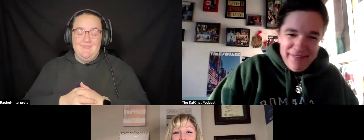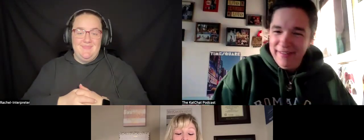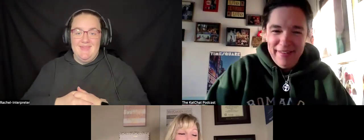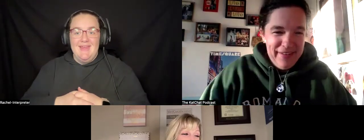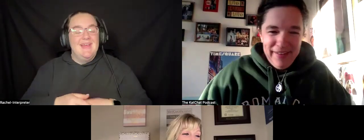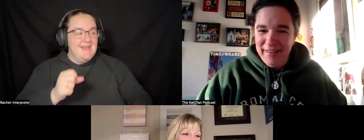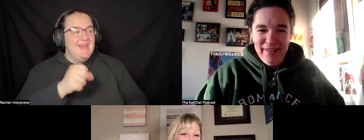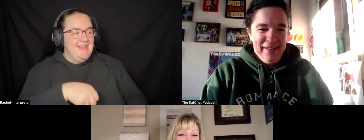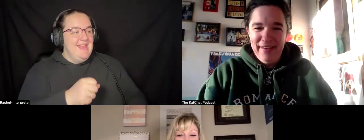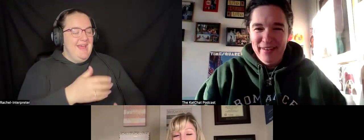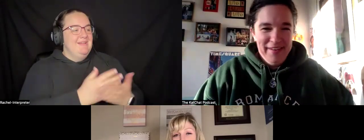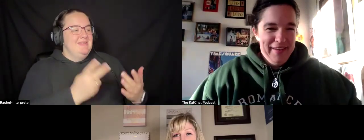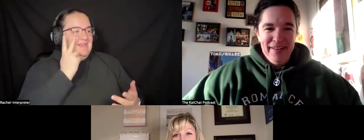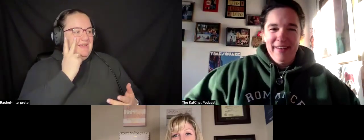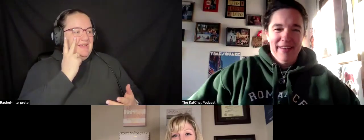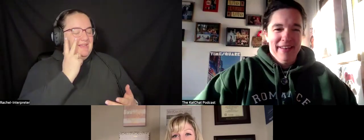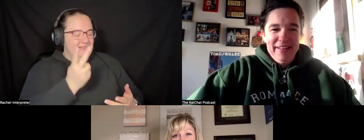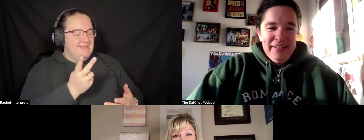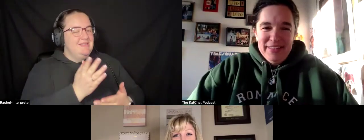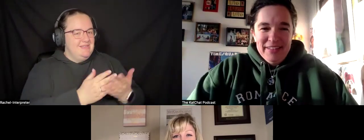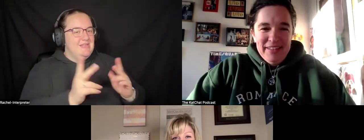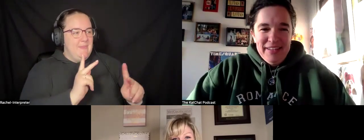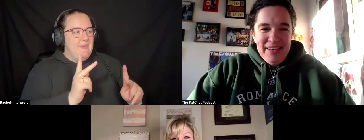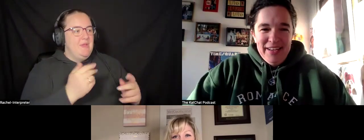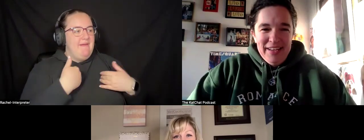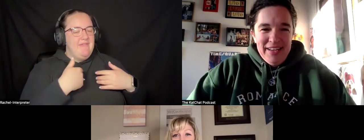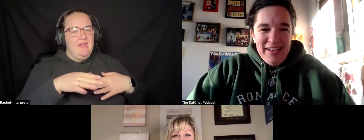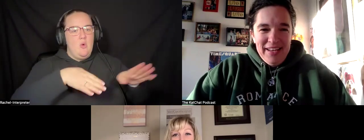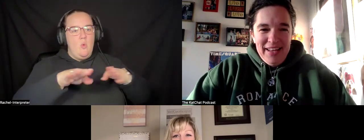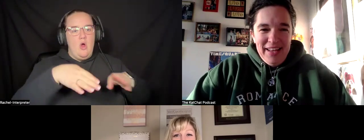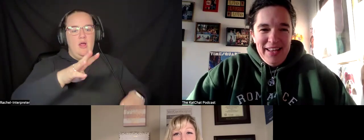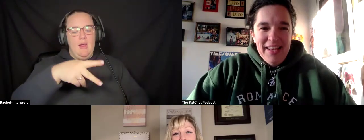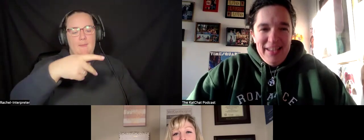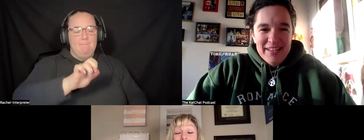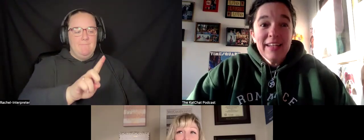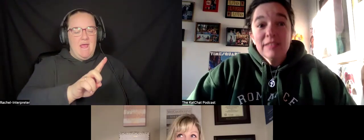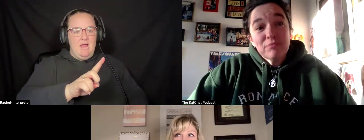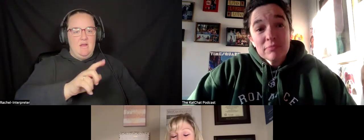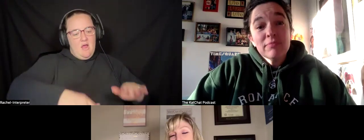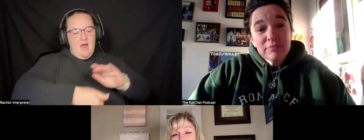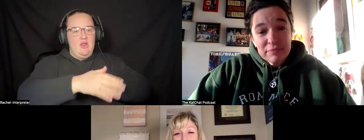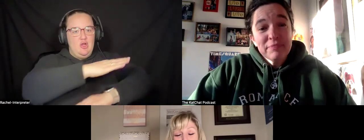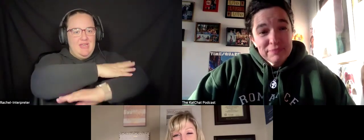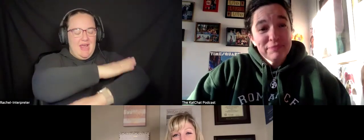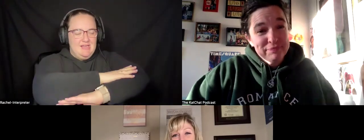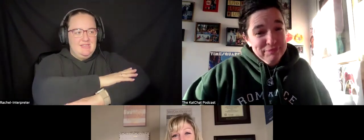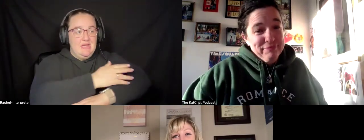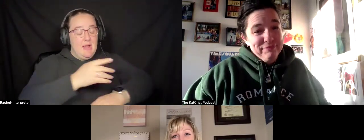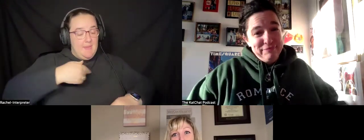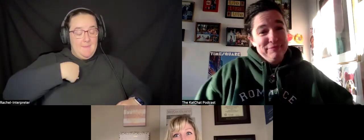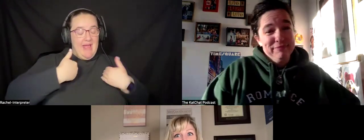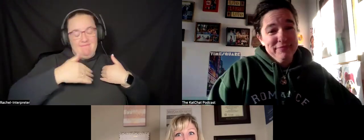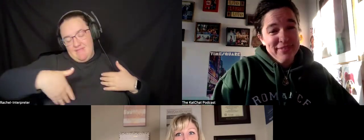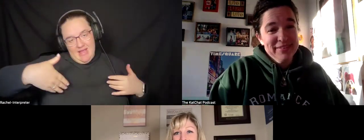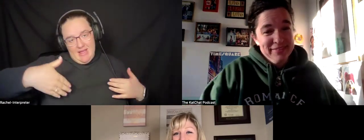Yeah, I've seen some people buy like the walking pads to put under their desk so they can kind of like walk at their desk. I haven't gotten to that point yet, but